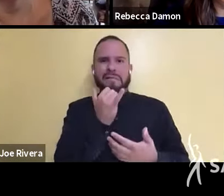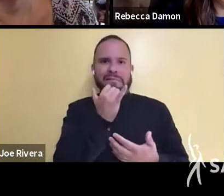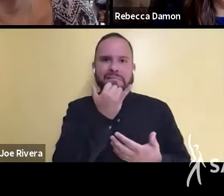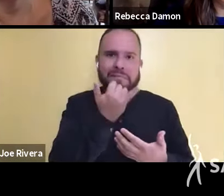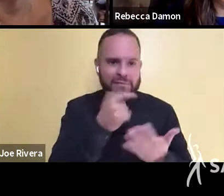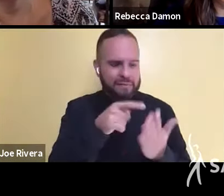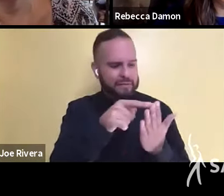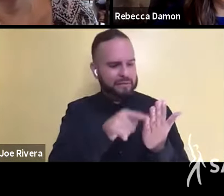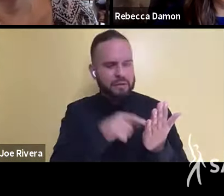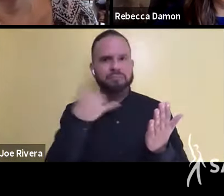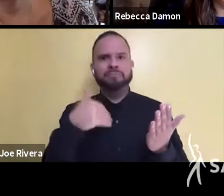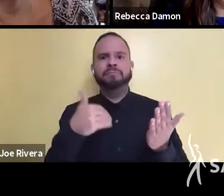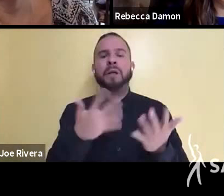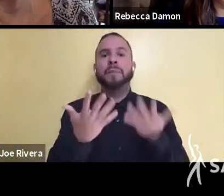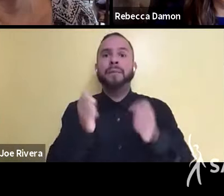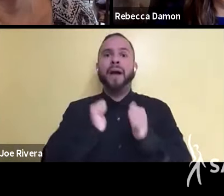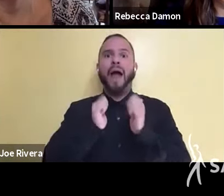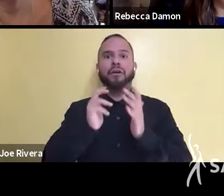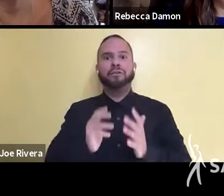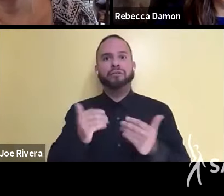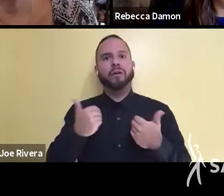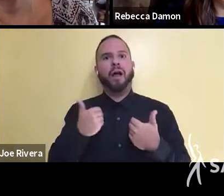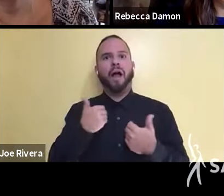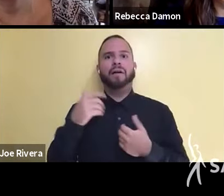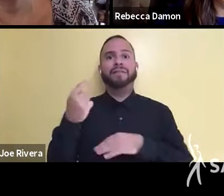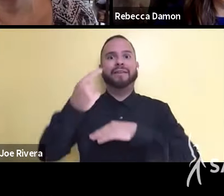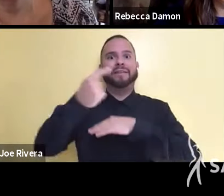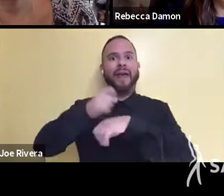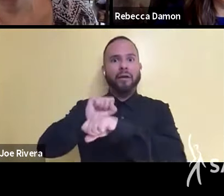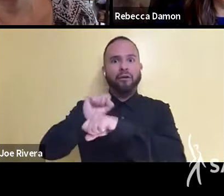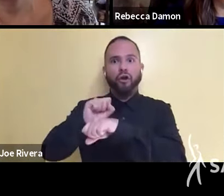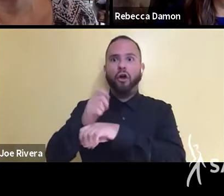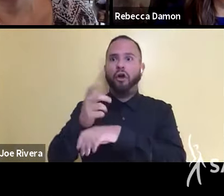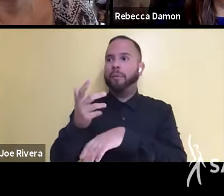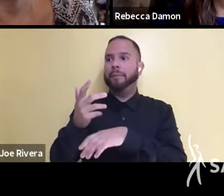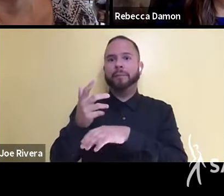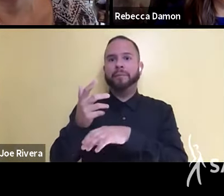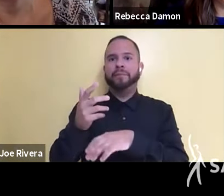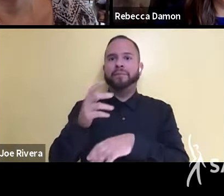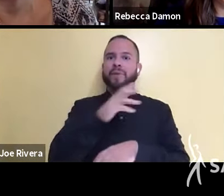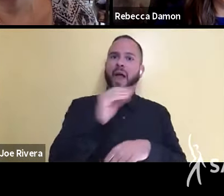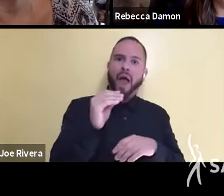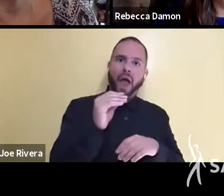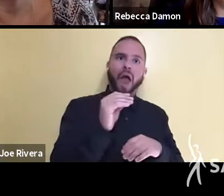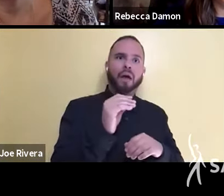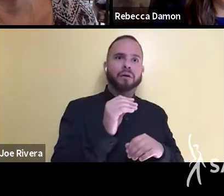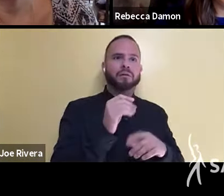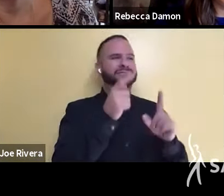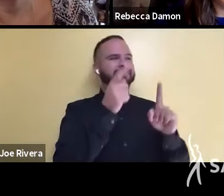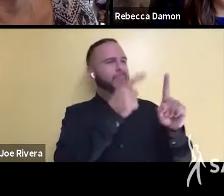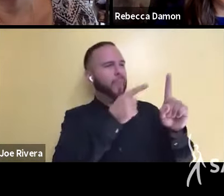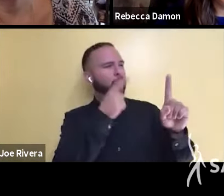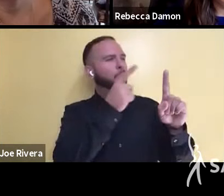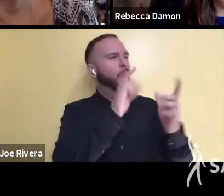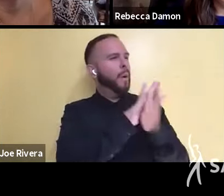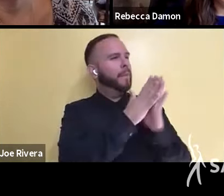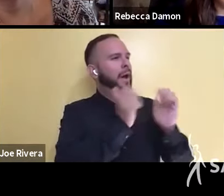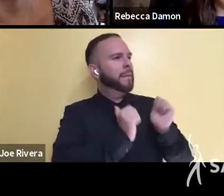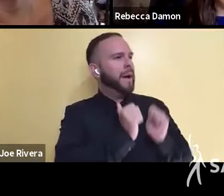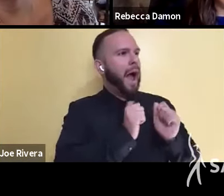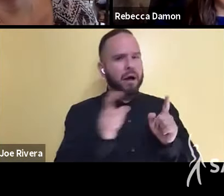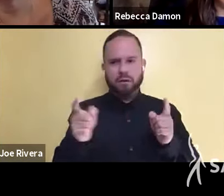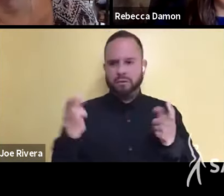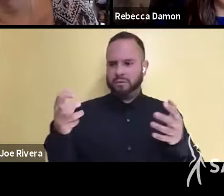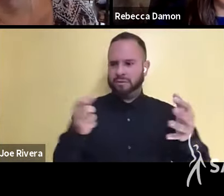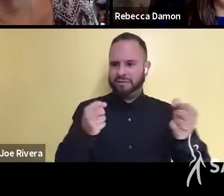have a day job to pay the bills while pursuing their careers in the arts. And so we have been working overtime to fix